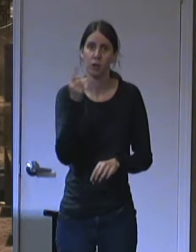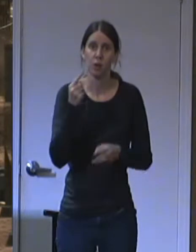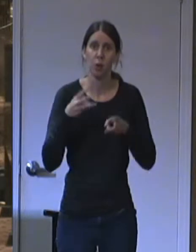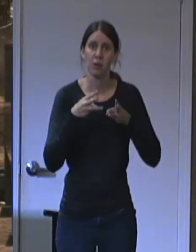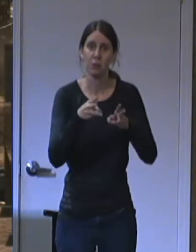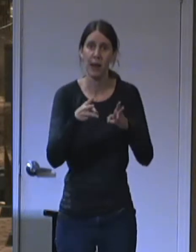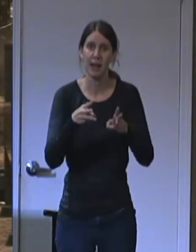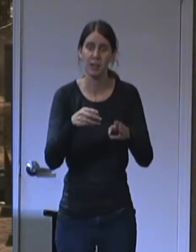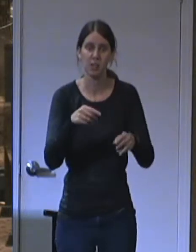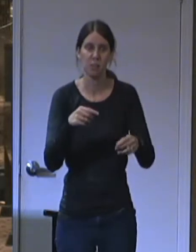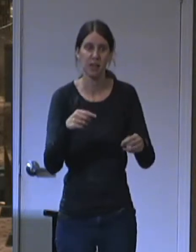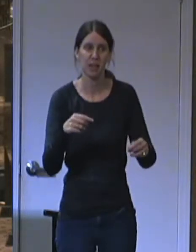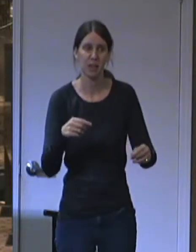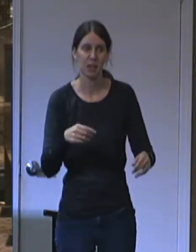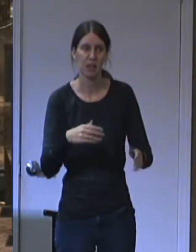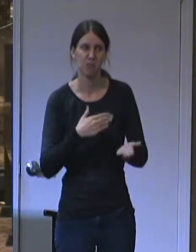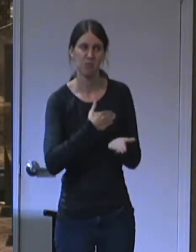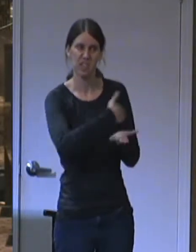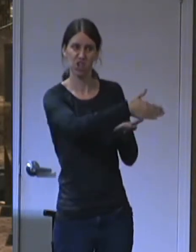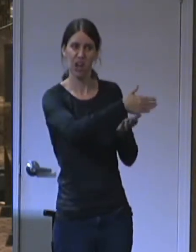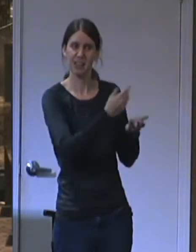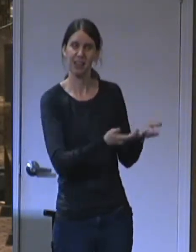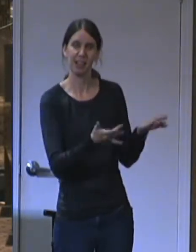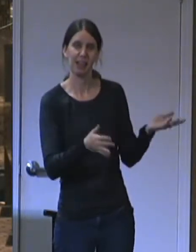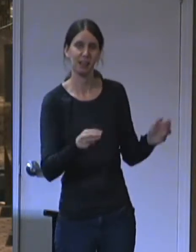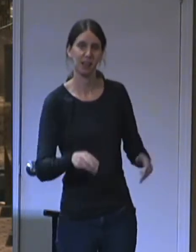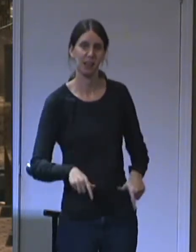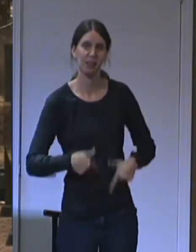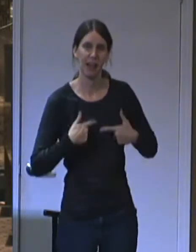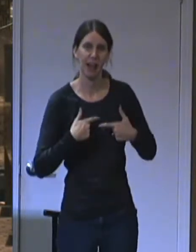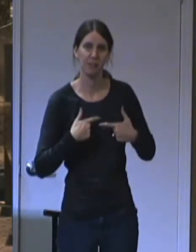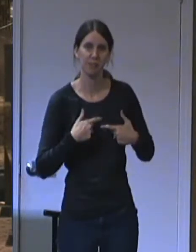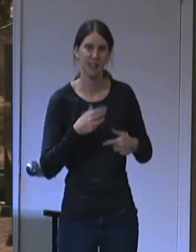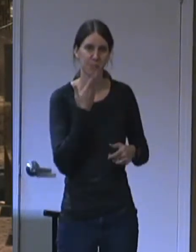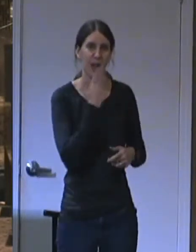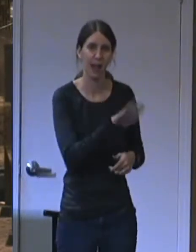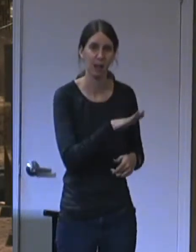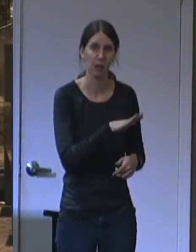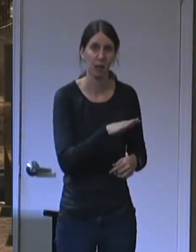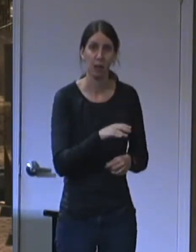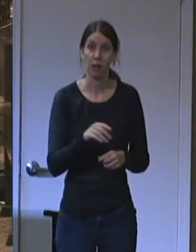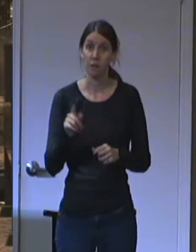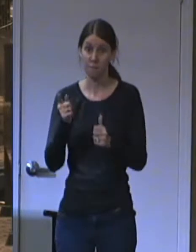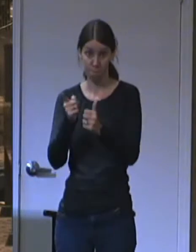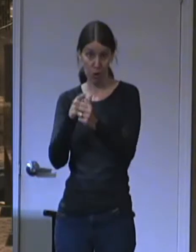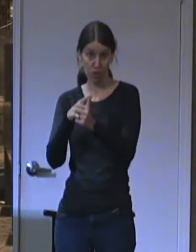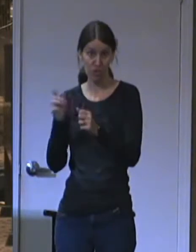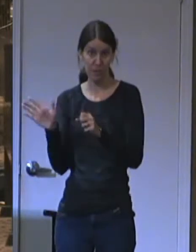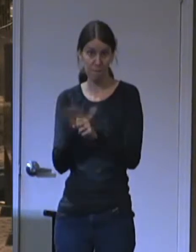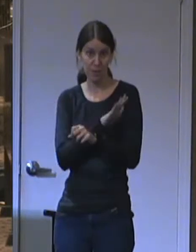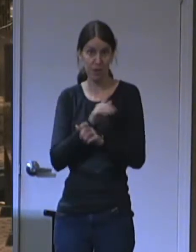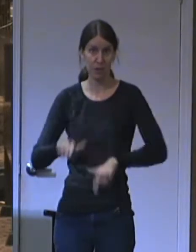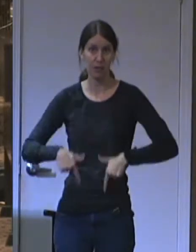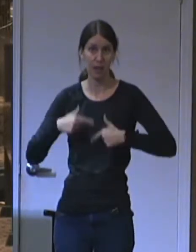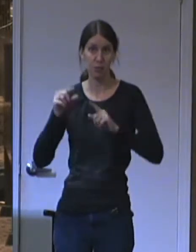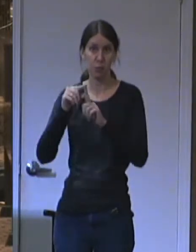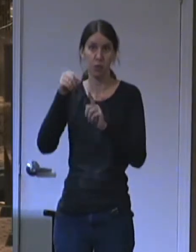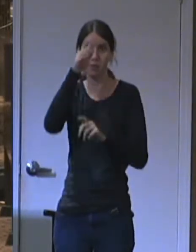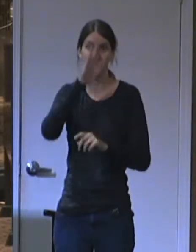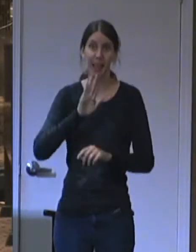counteract all that stuff that's coming into your life is to make sure that you're filling your life up with the Word of God and with